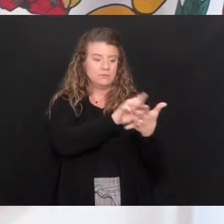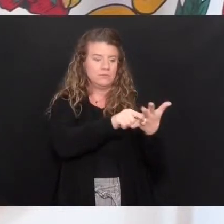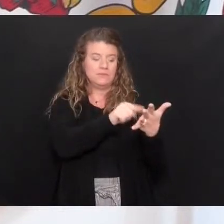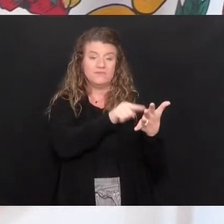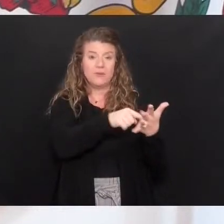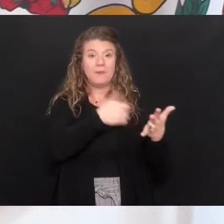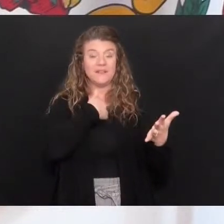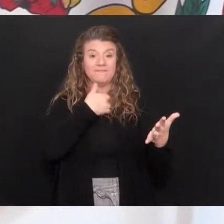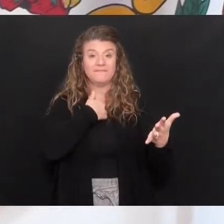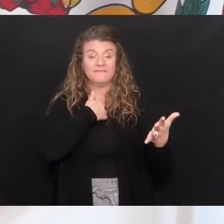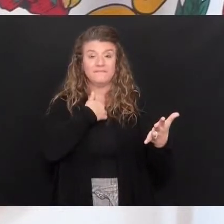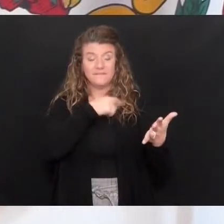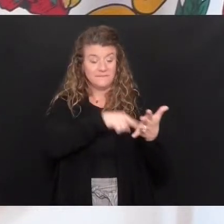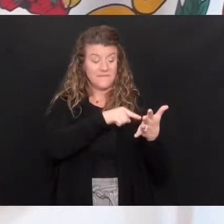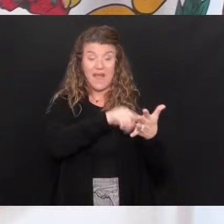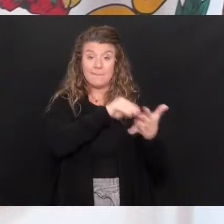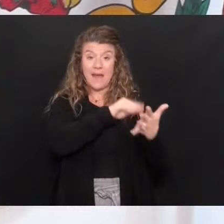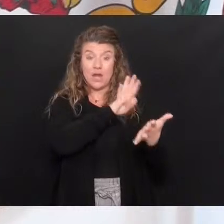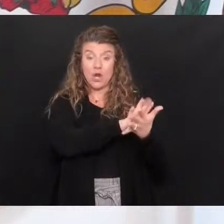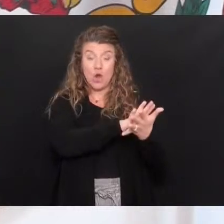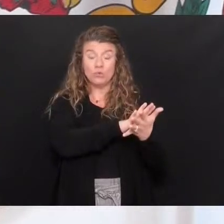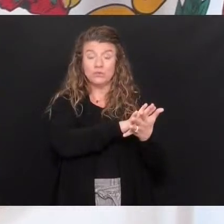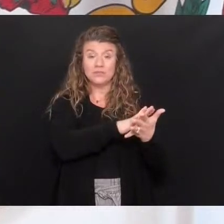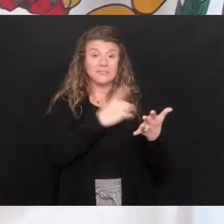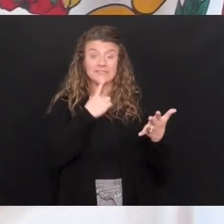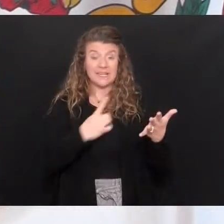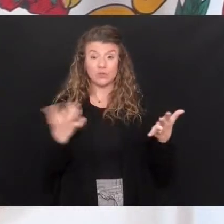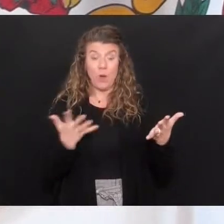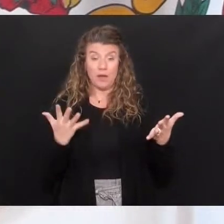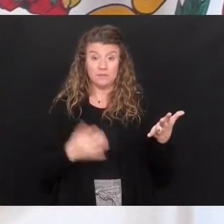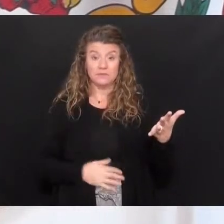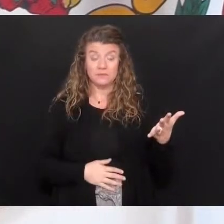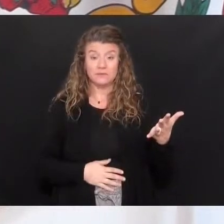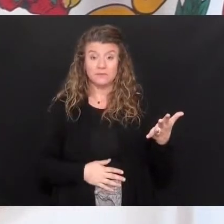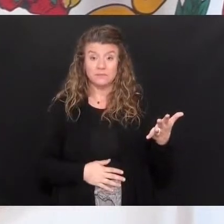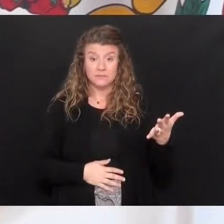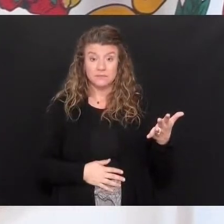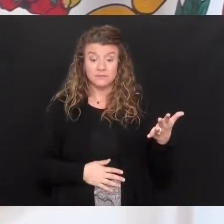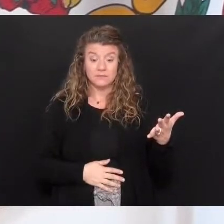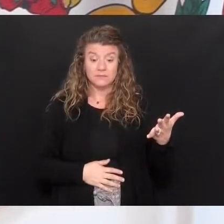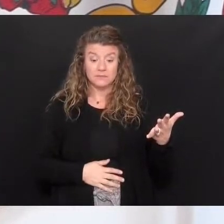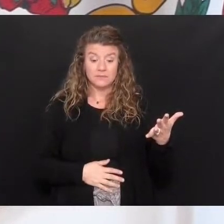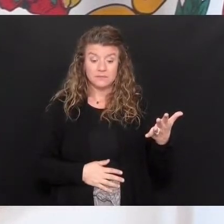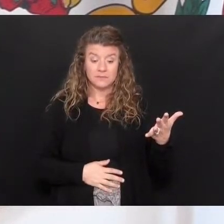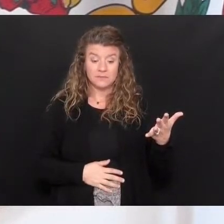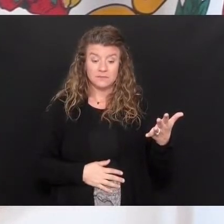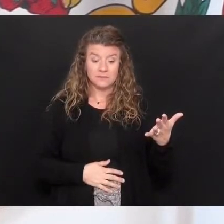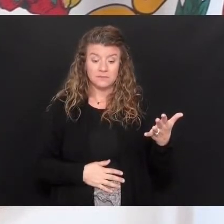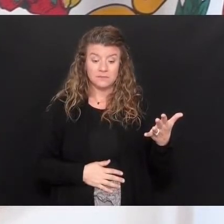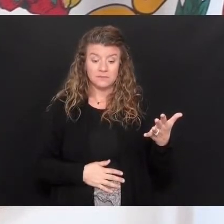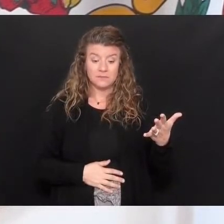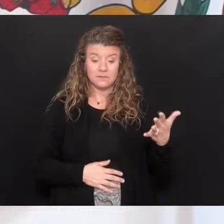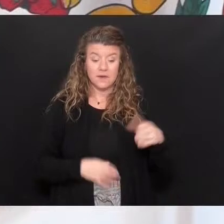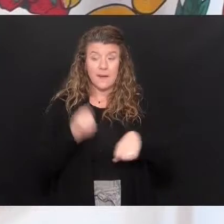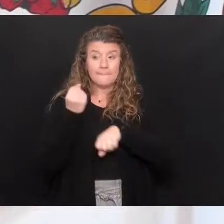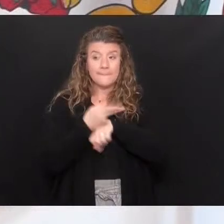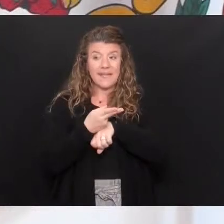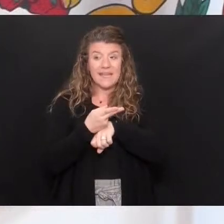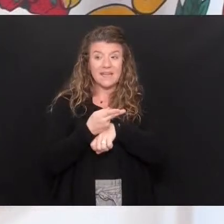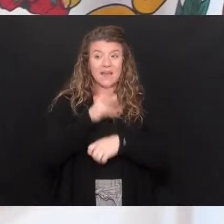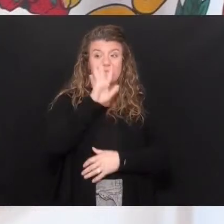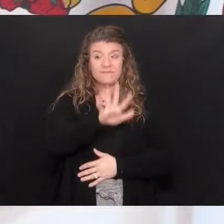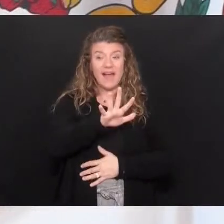myself. And the note to myself is just this, and it was beat